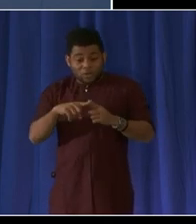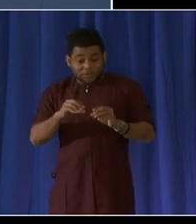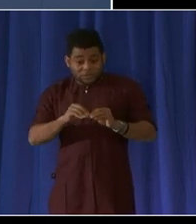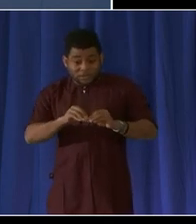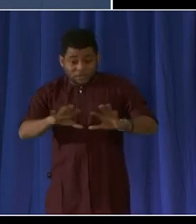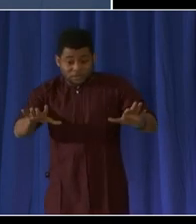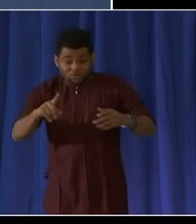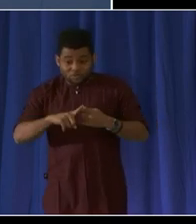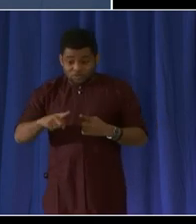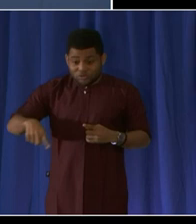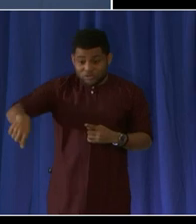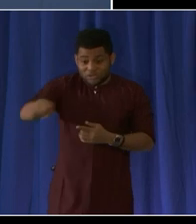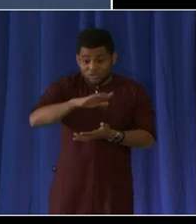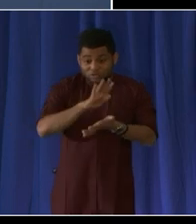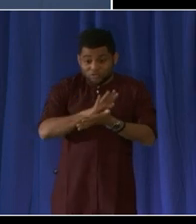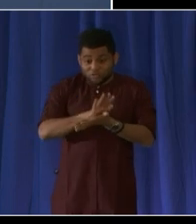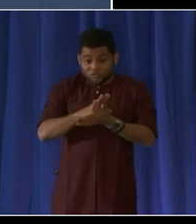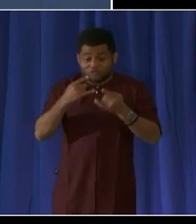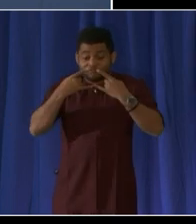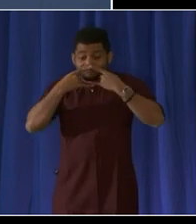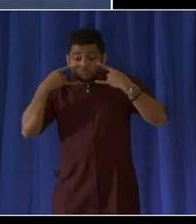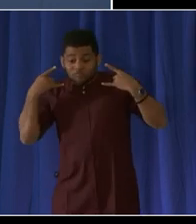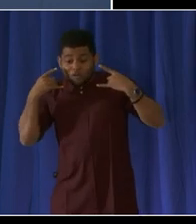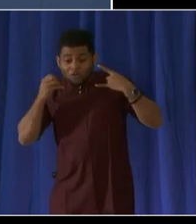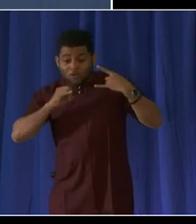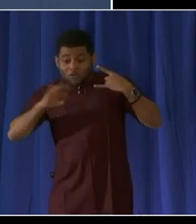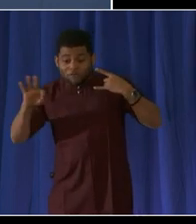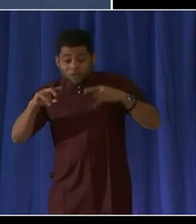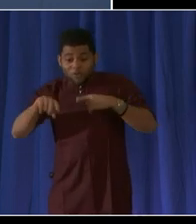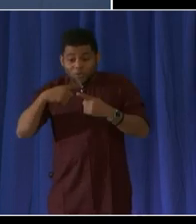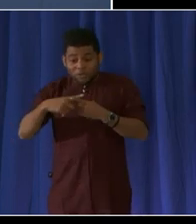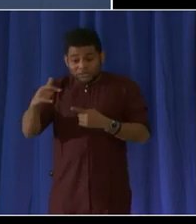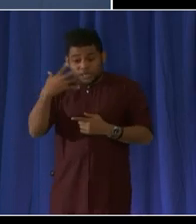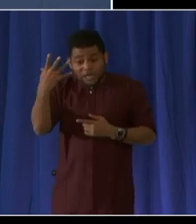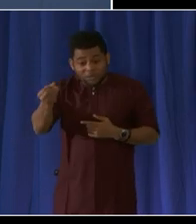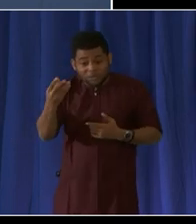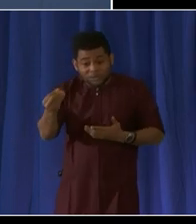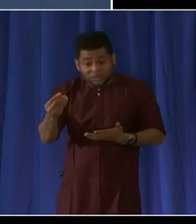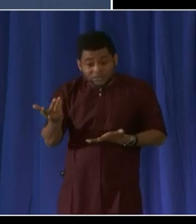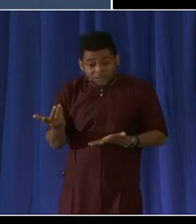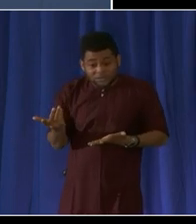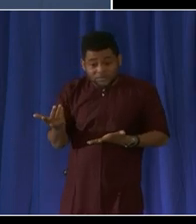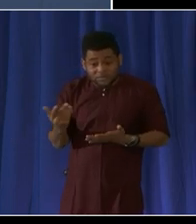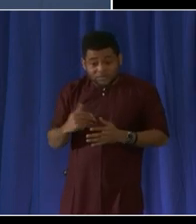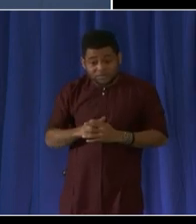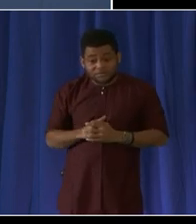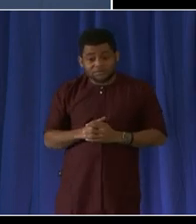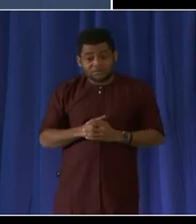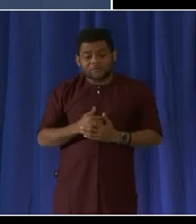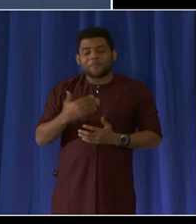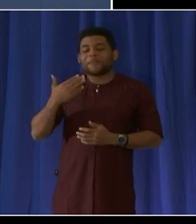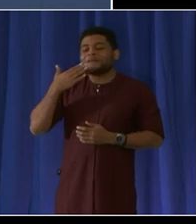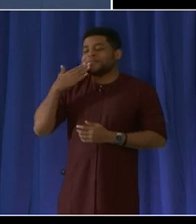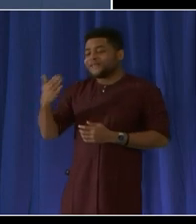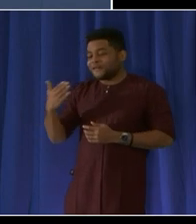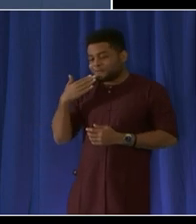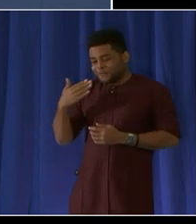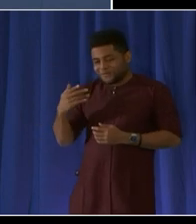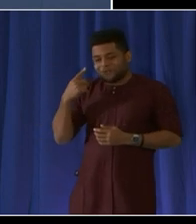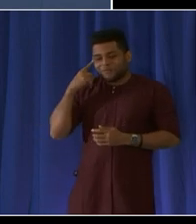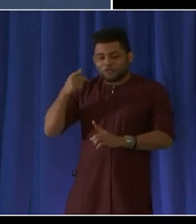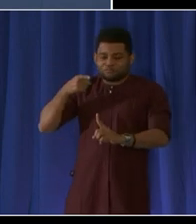remove the masking mandate for outdoor play. Thank you so much for specifically calling out